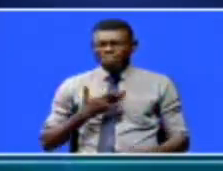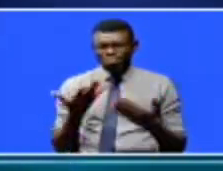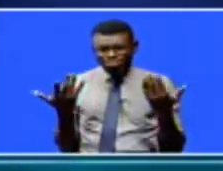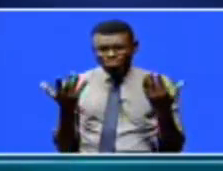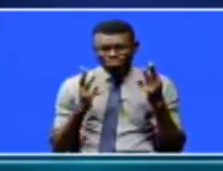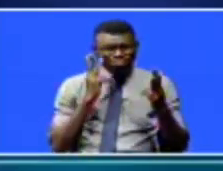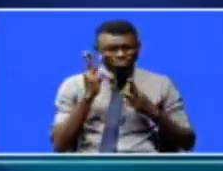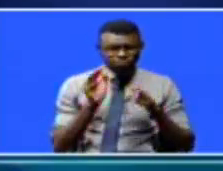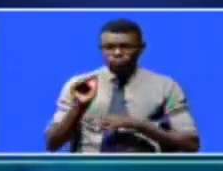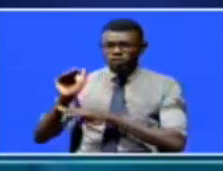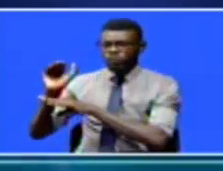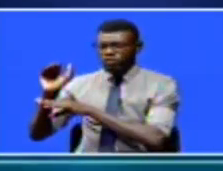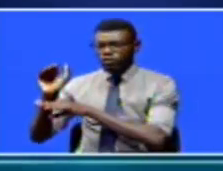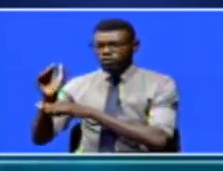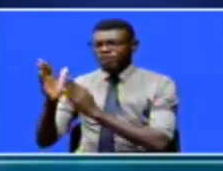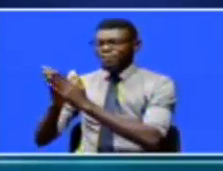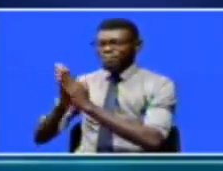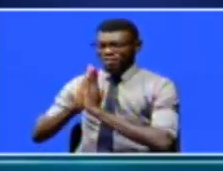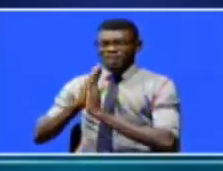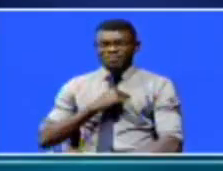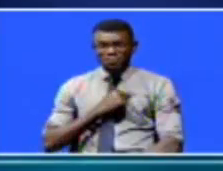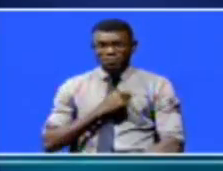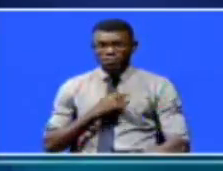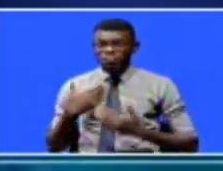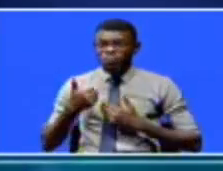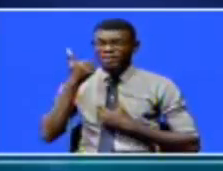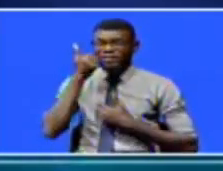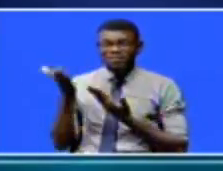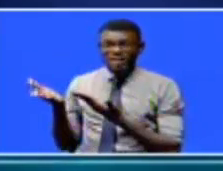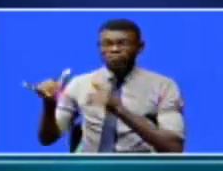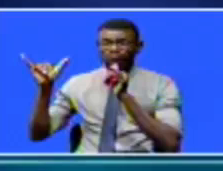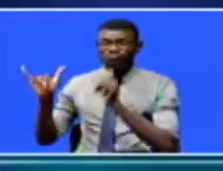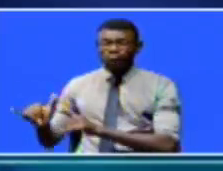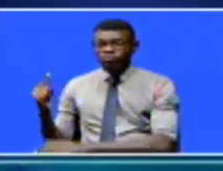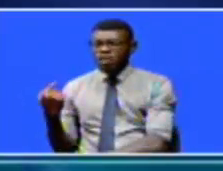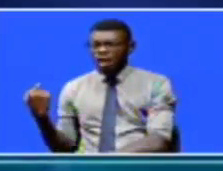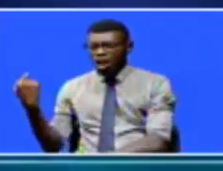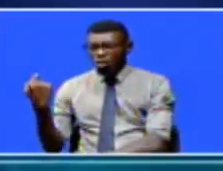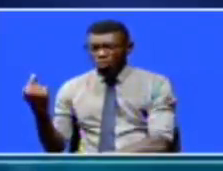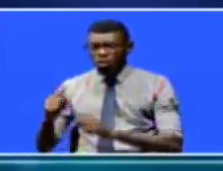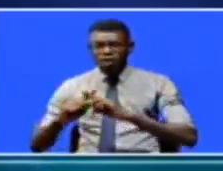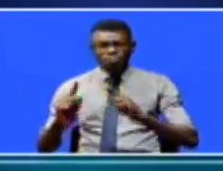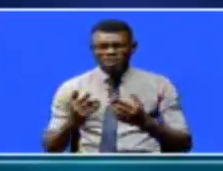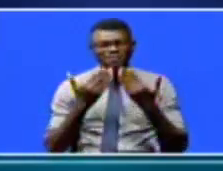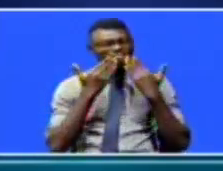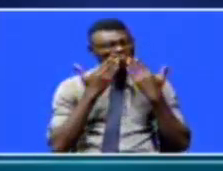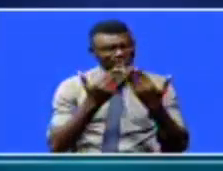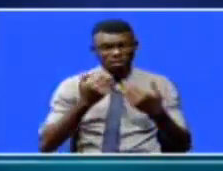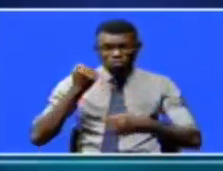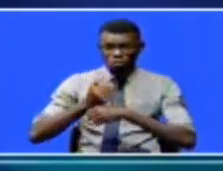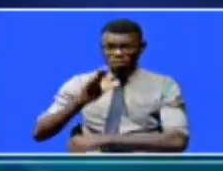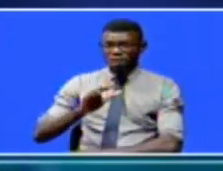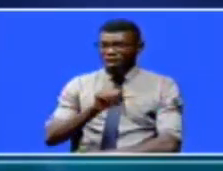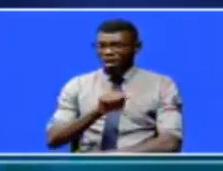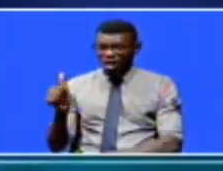pray. The patients in the isolation unit do appreciate the work that she does, one having come back